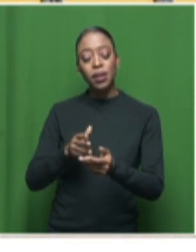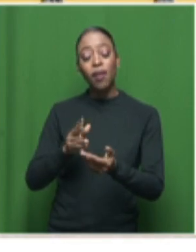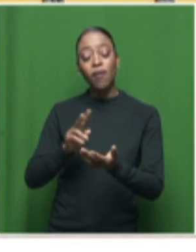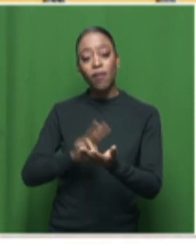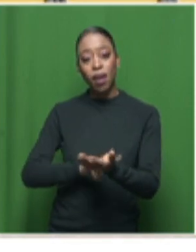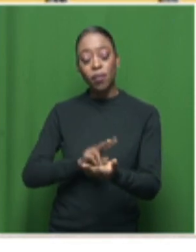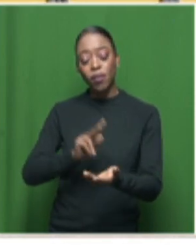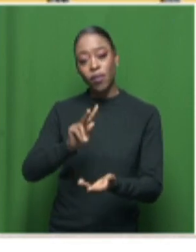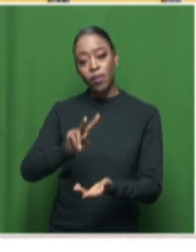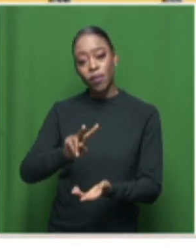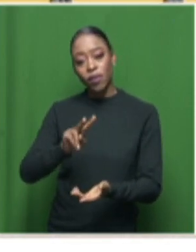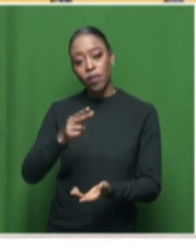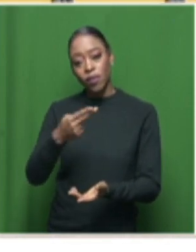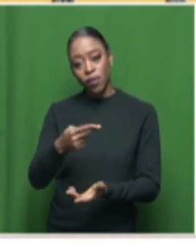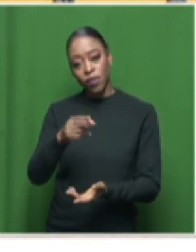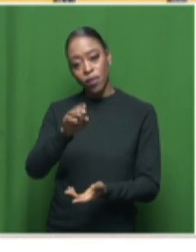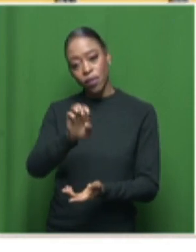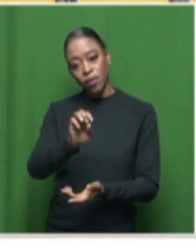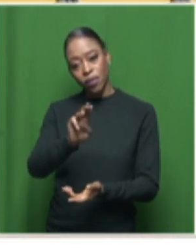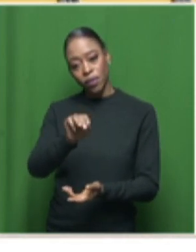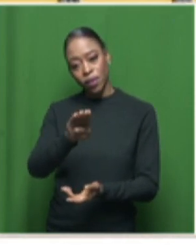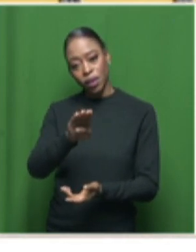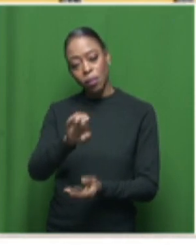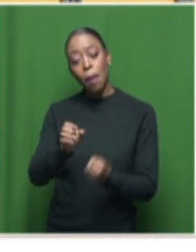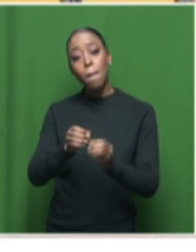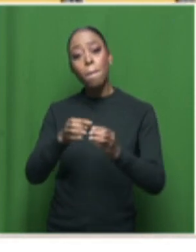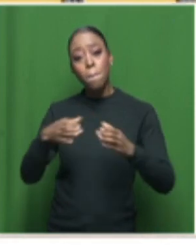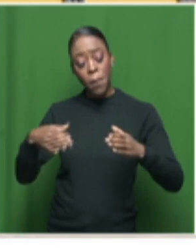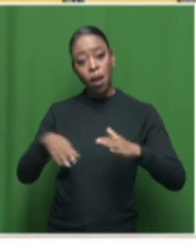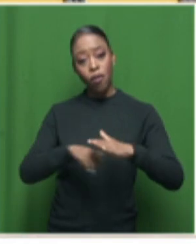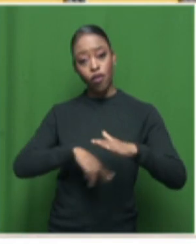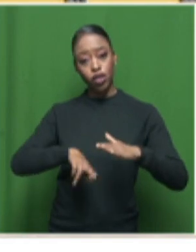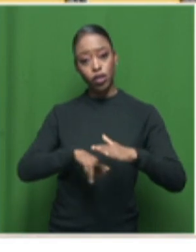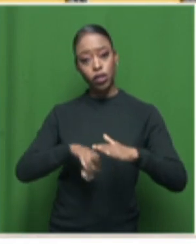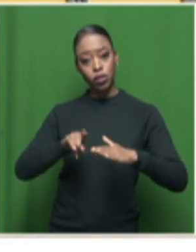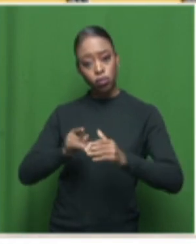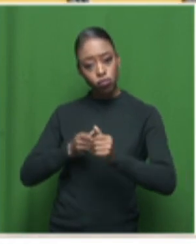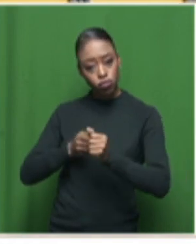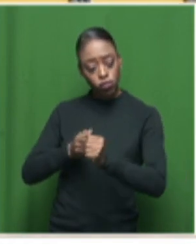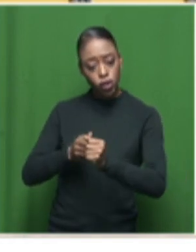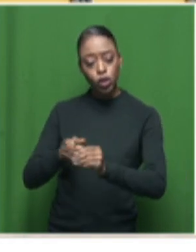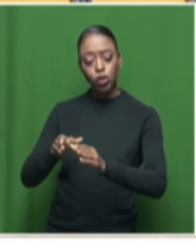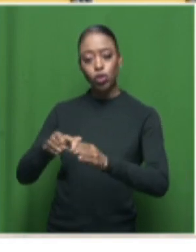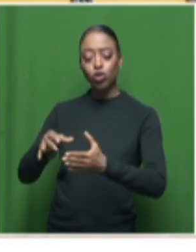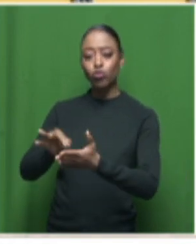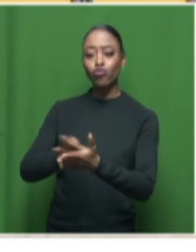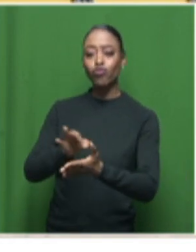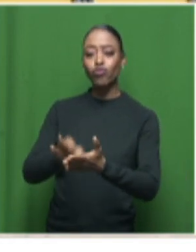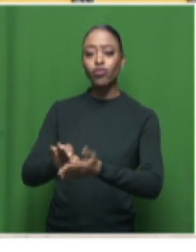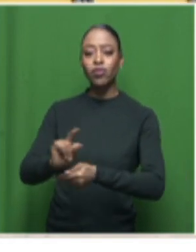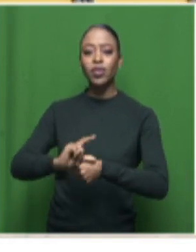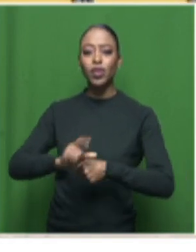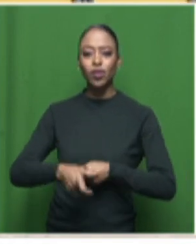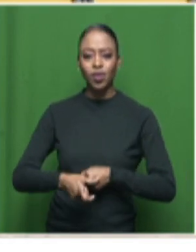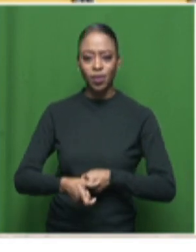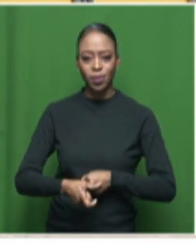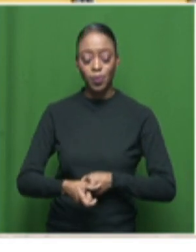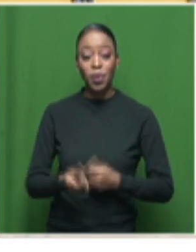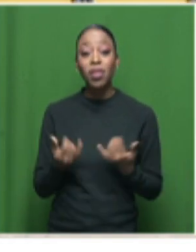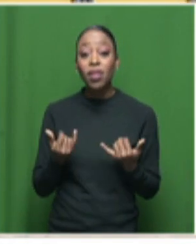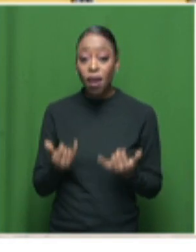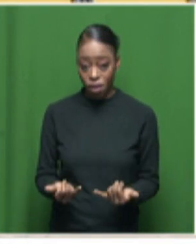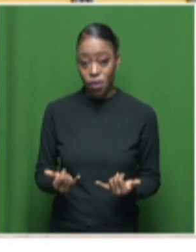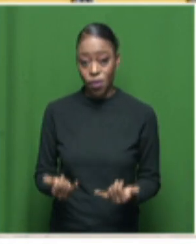biggest region within the ANC, leading that group of delegates who were voting in that conference. Right